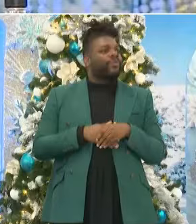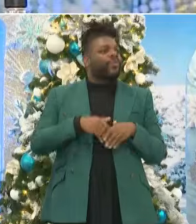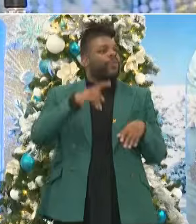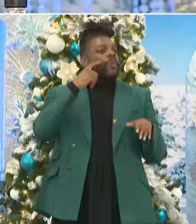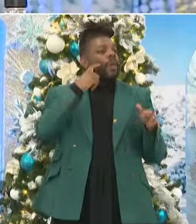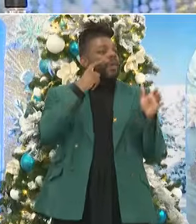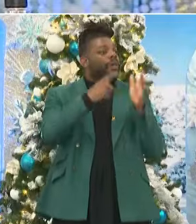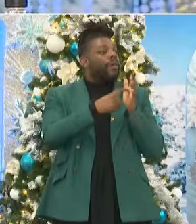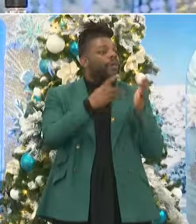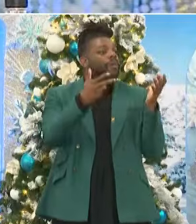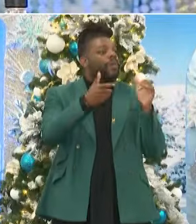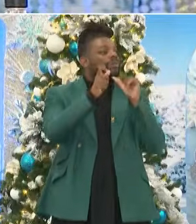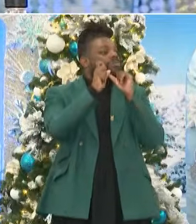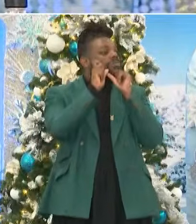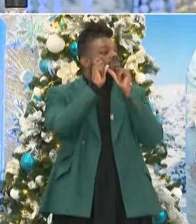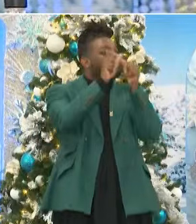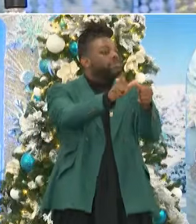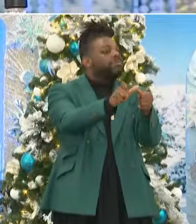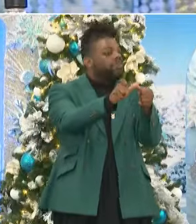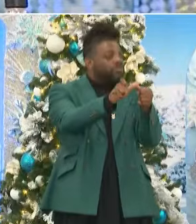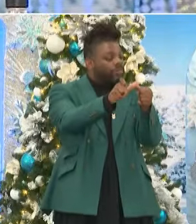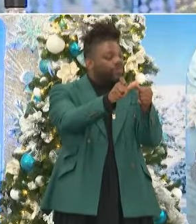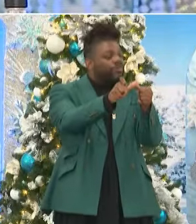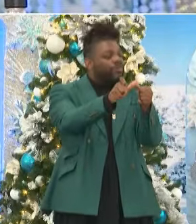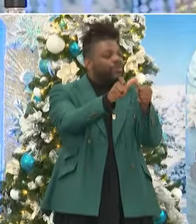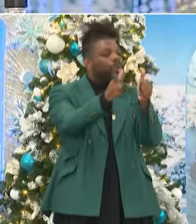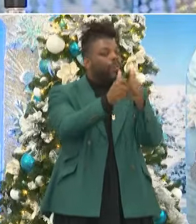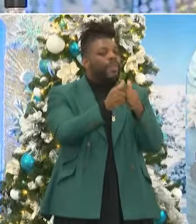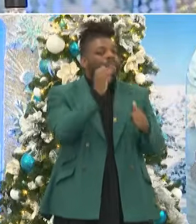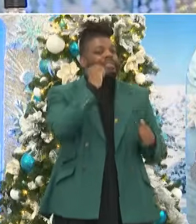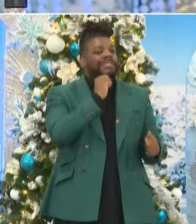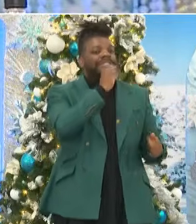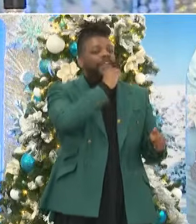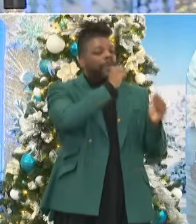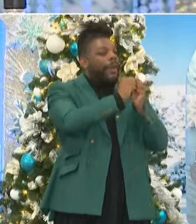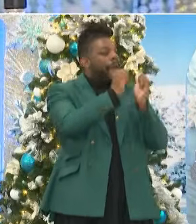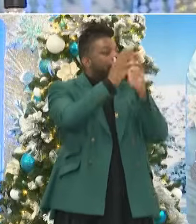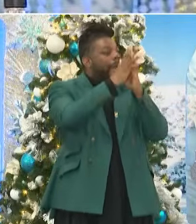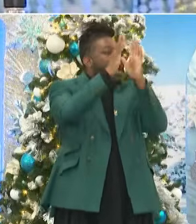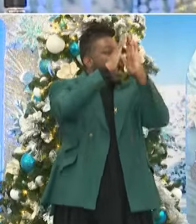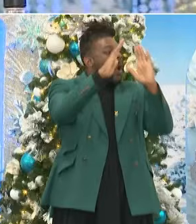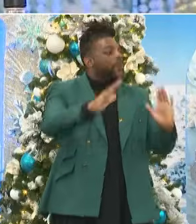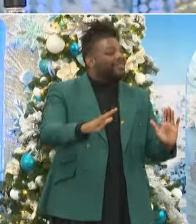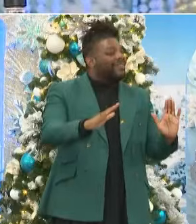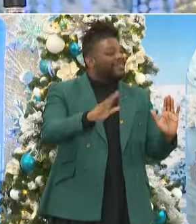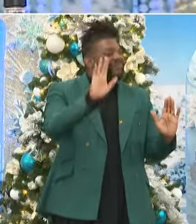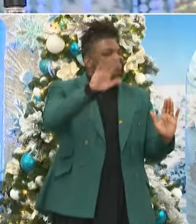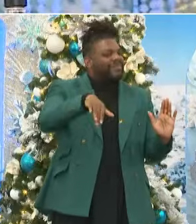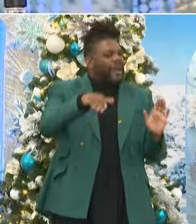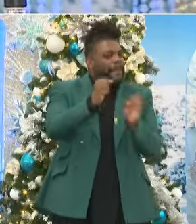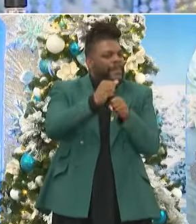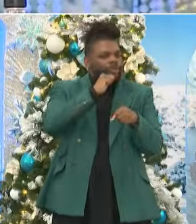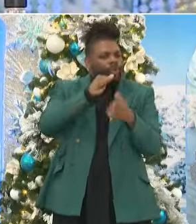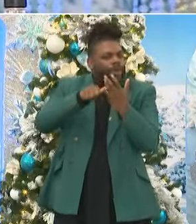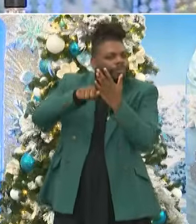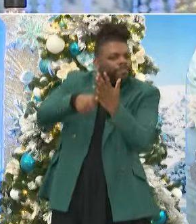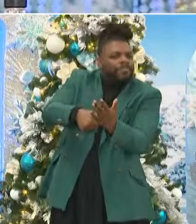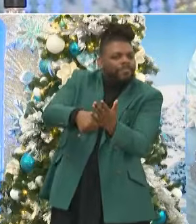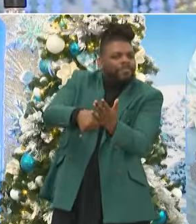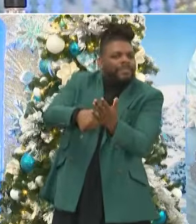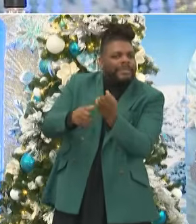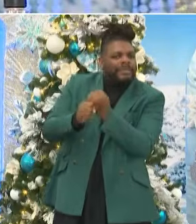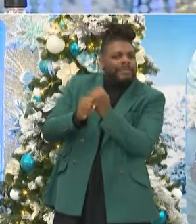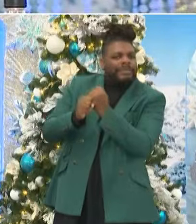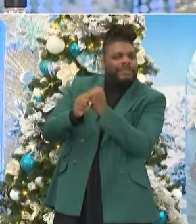continued investment in senior housing that ensures that we have